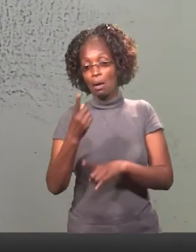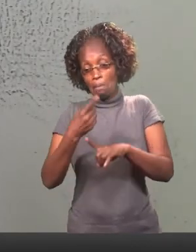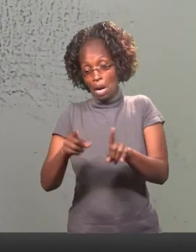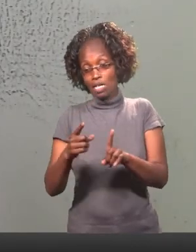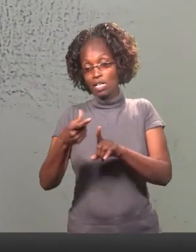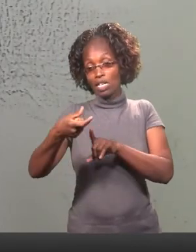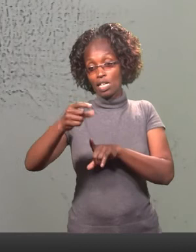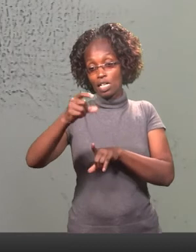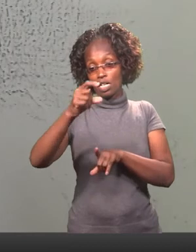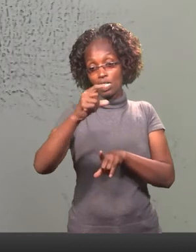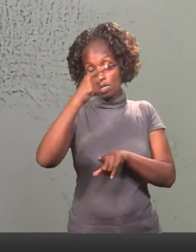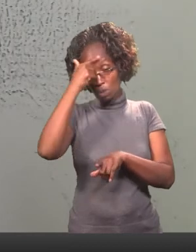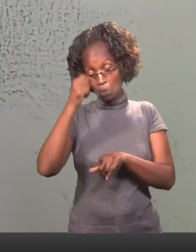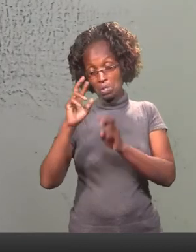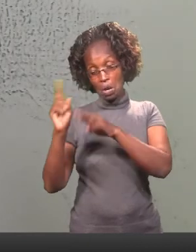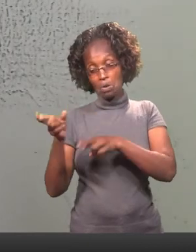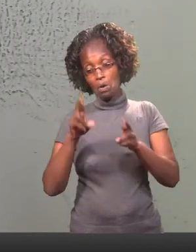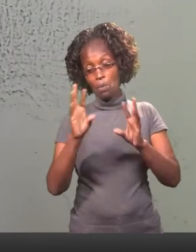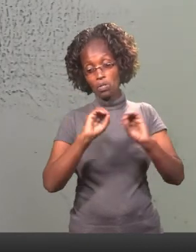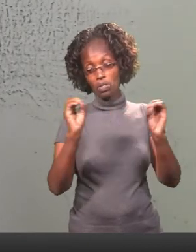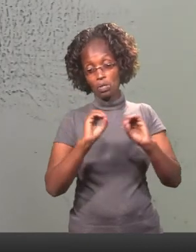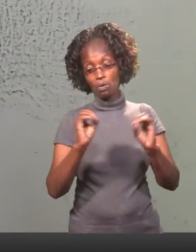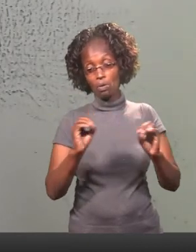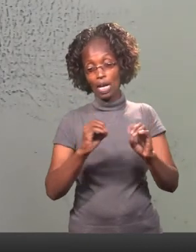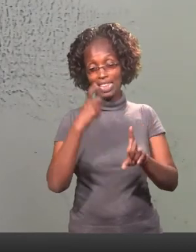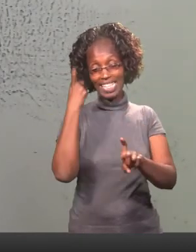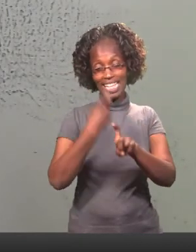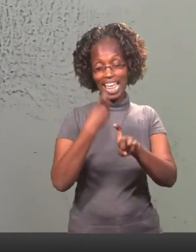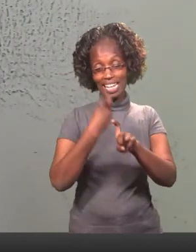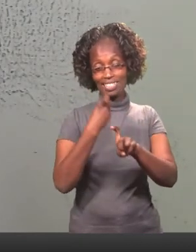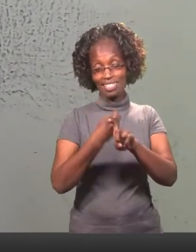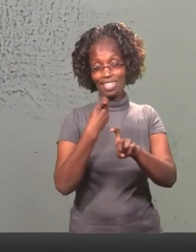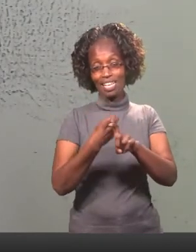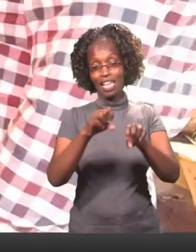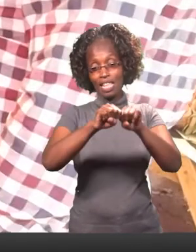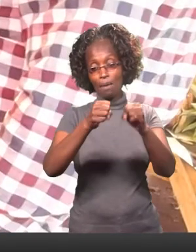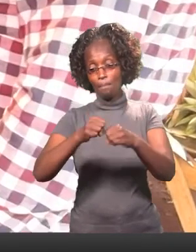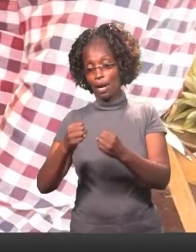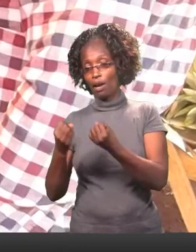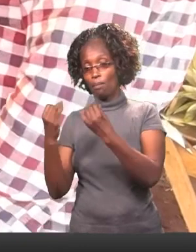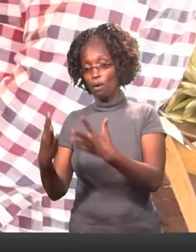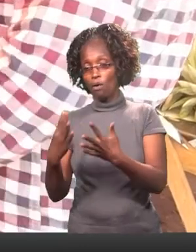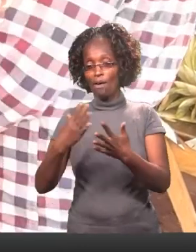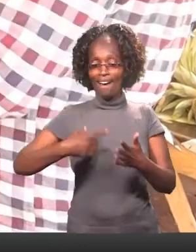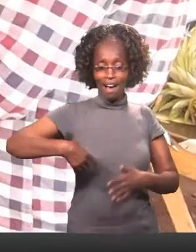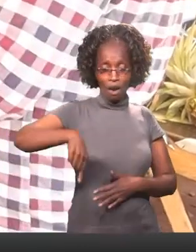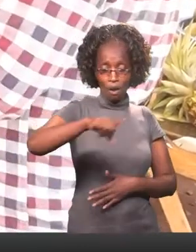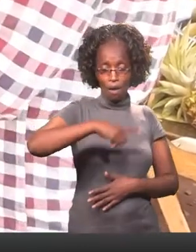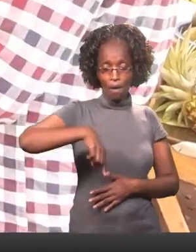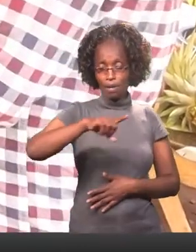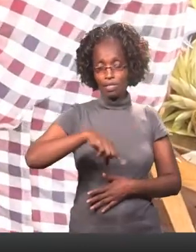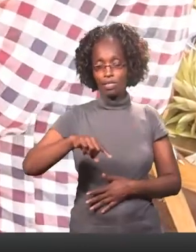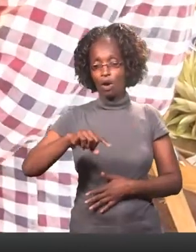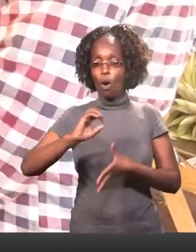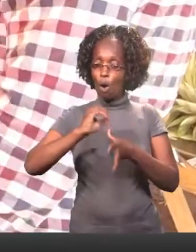also it increases because of the abnormalities in the cell membrane of these cells, they tend to break more. Sote tukitakiwa kula lishe bora